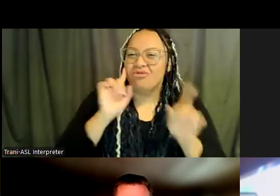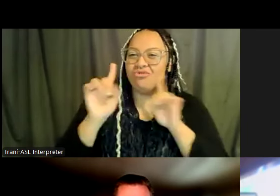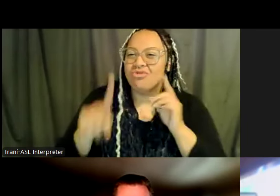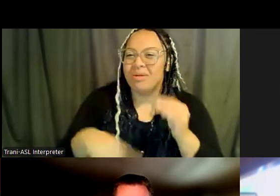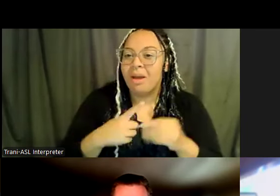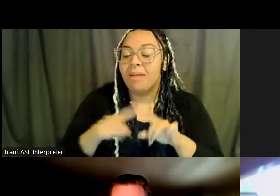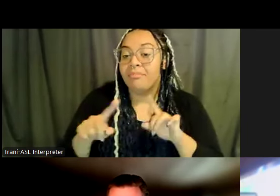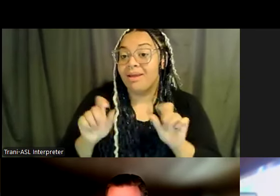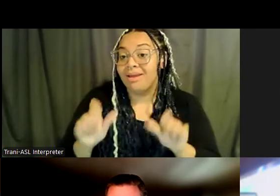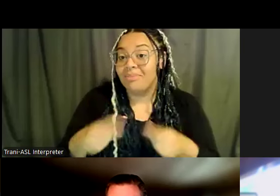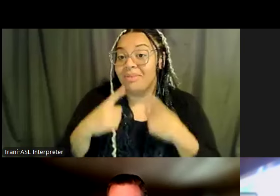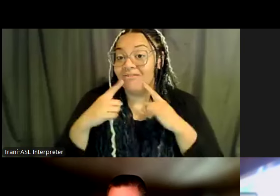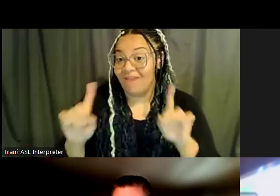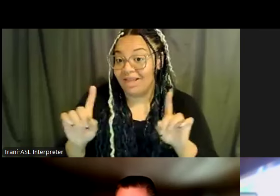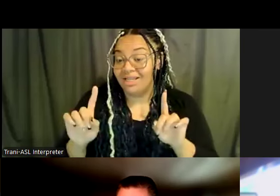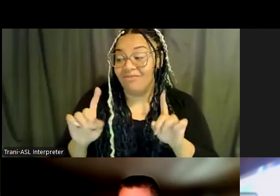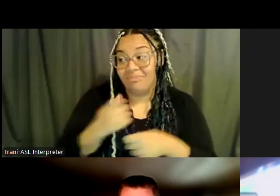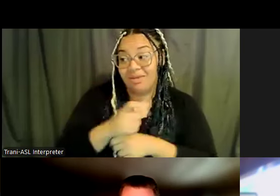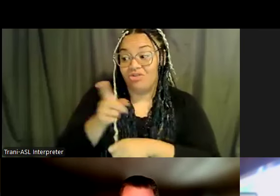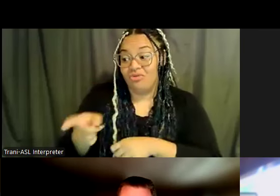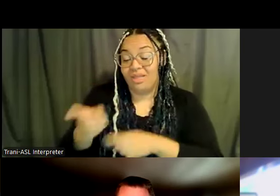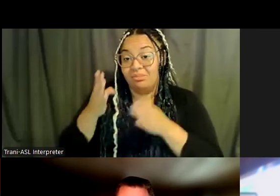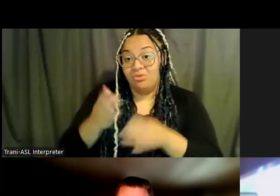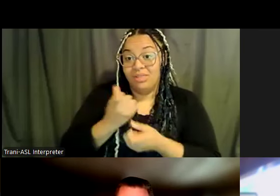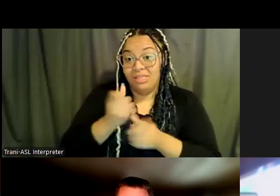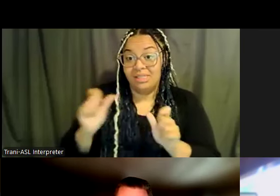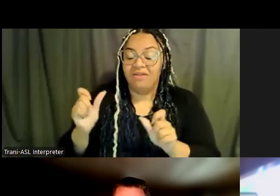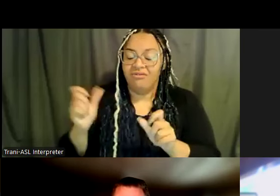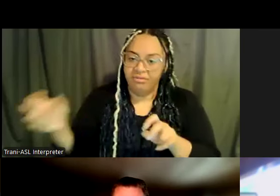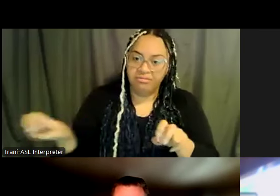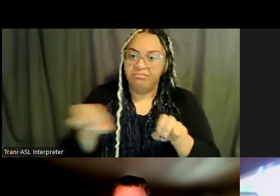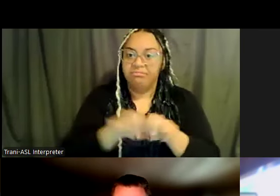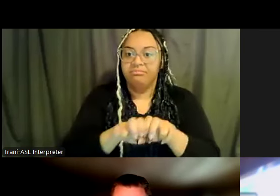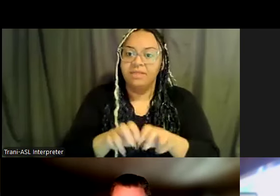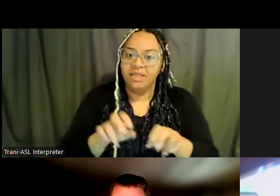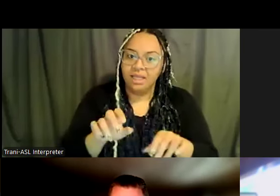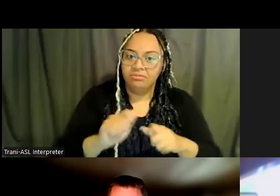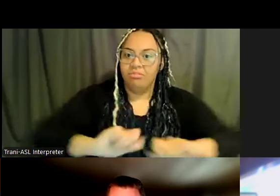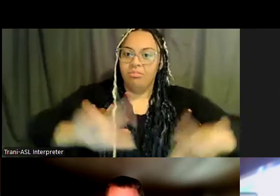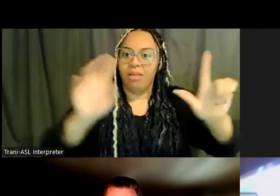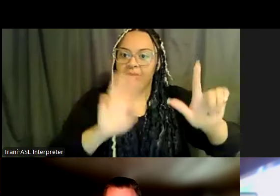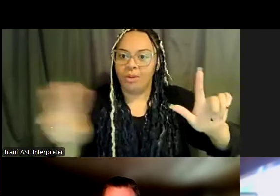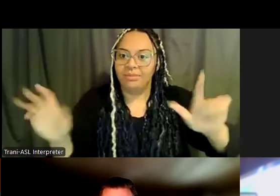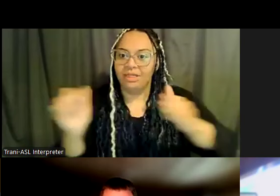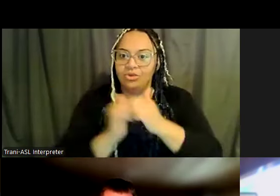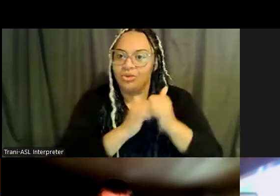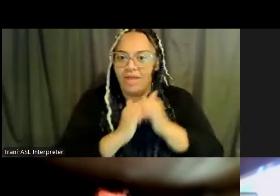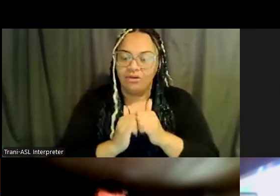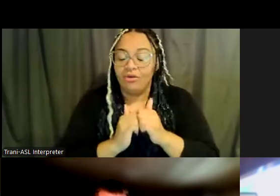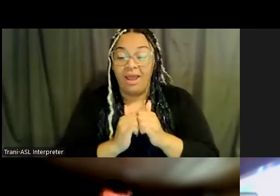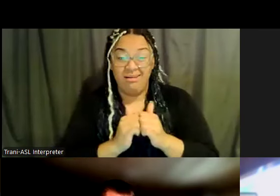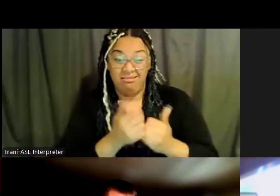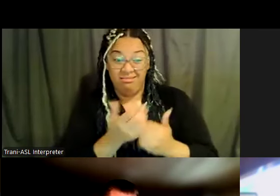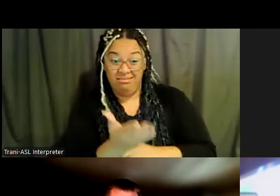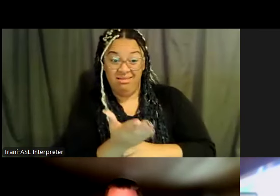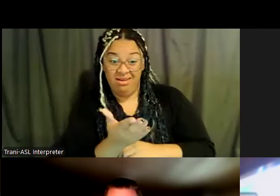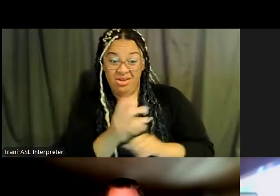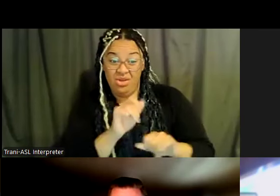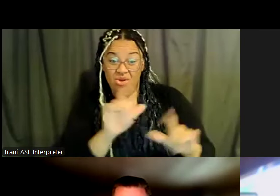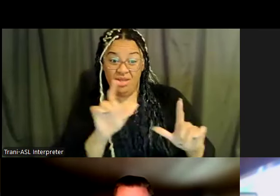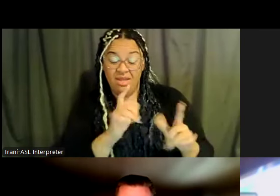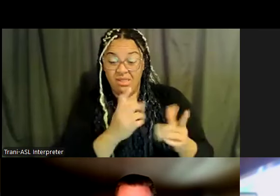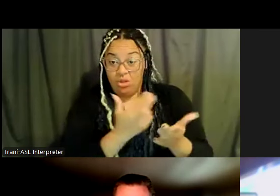keeping this person you care about safe. Why don't you pull up a chair and let's get on this website together? And based on the screening, these are the